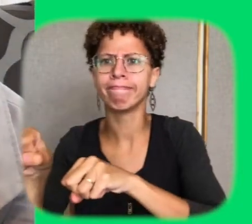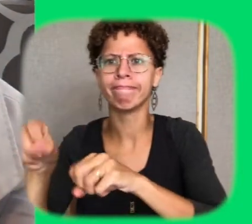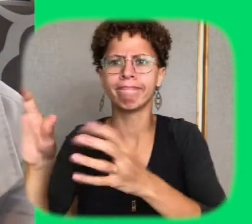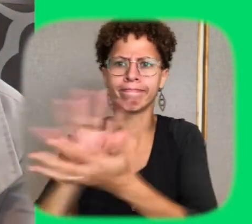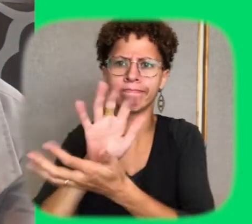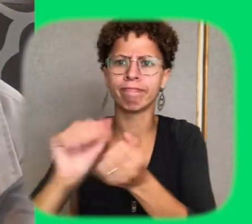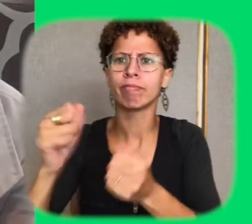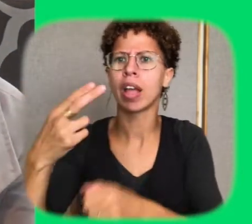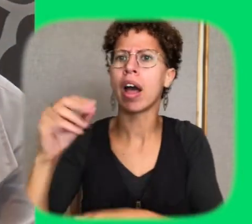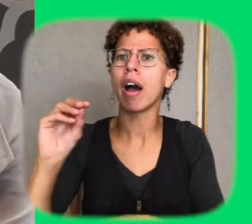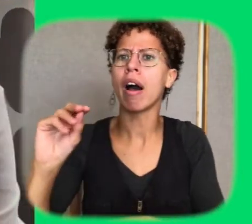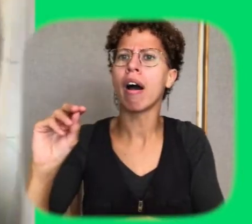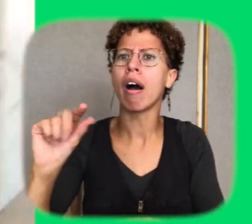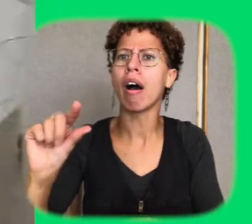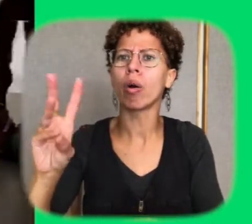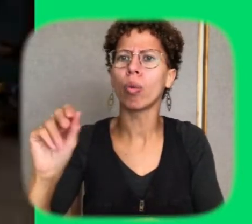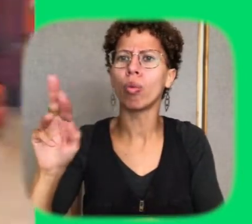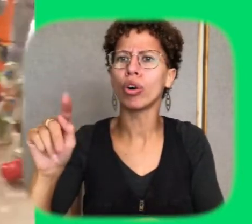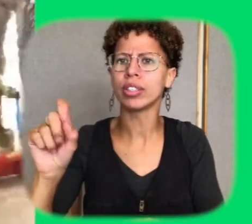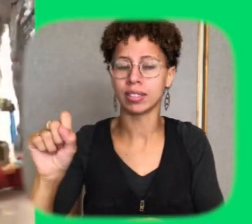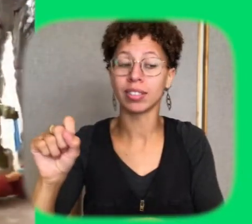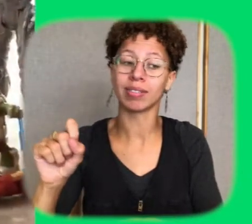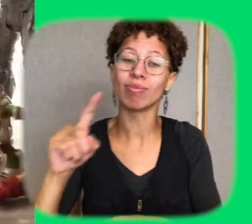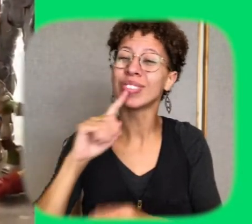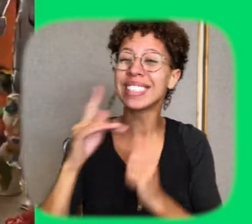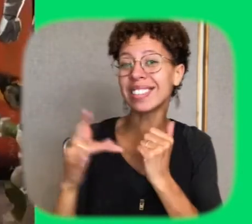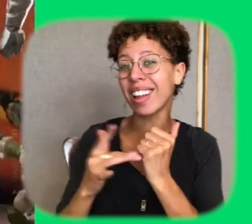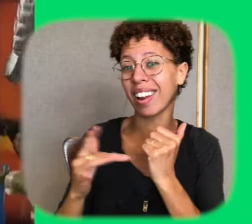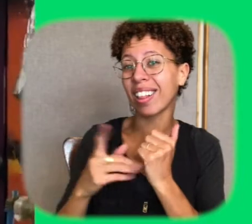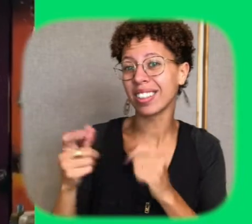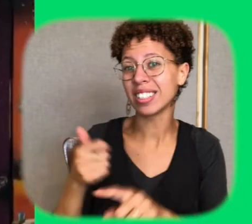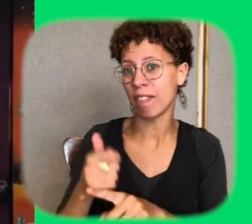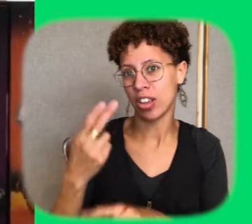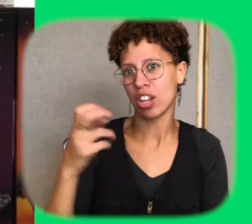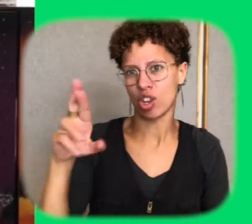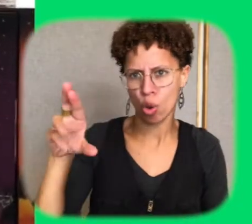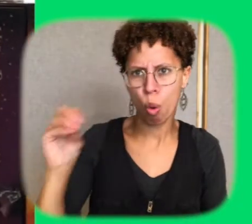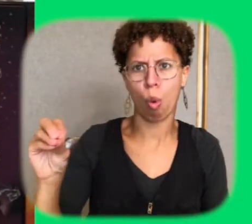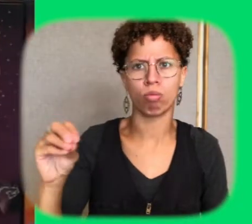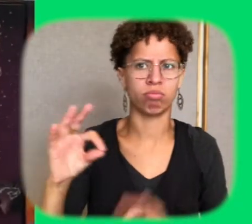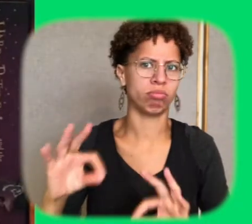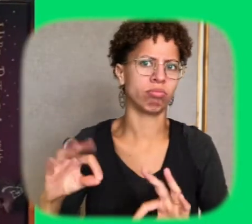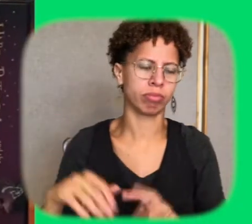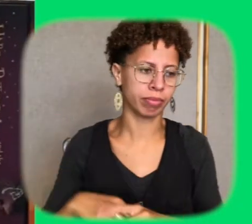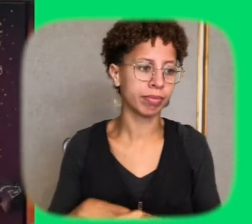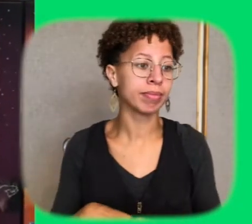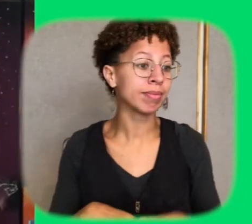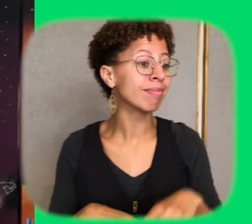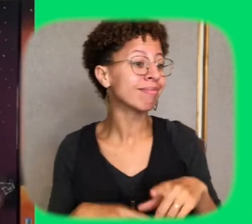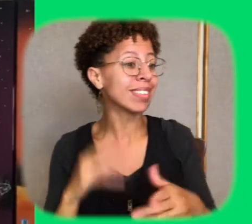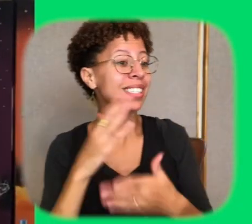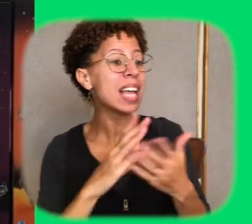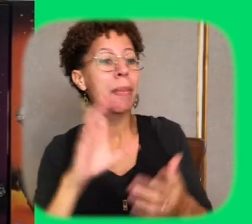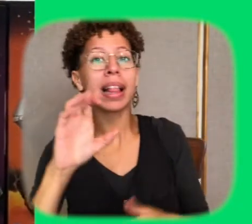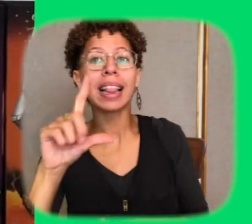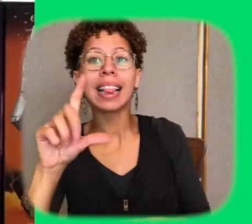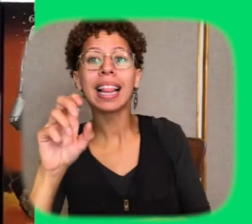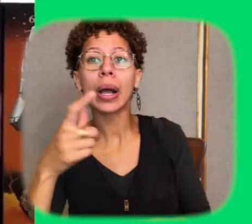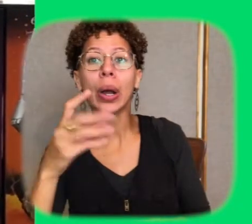Yeah, definitely. You've got some little Lego heroes up there. Some of them fell over, I think.